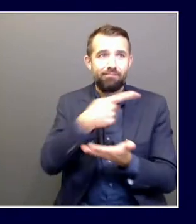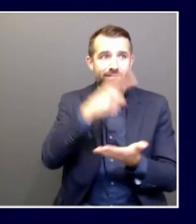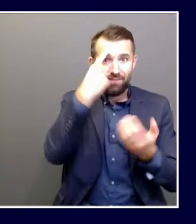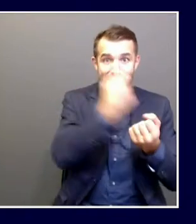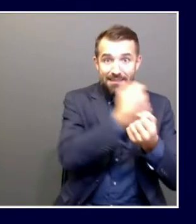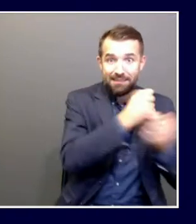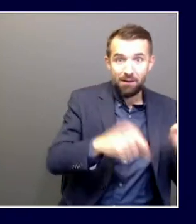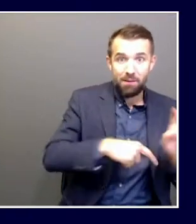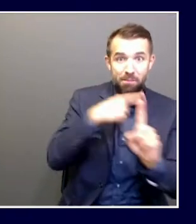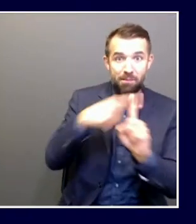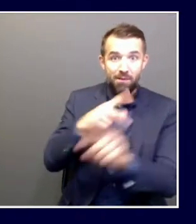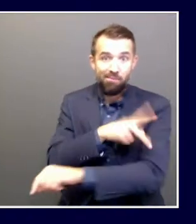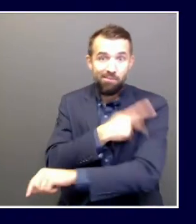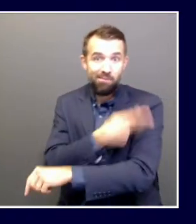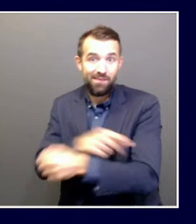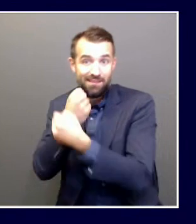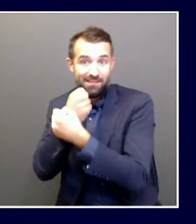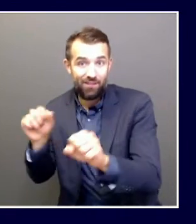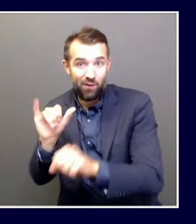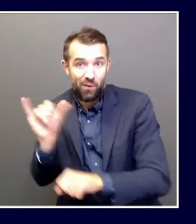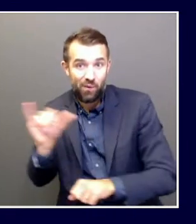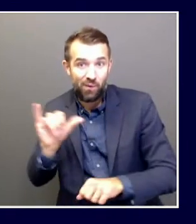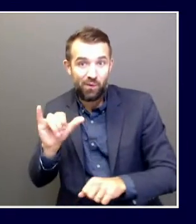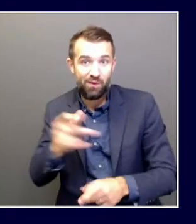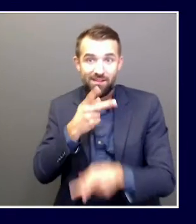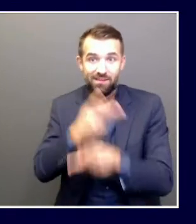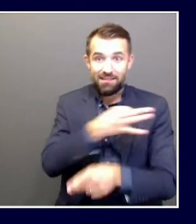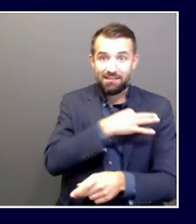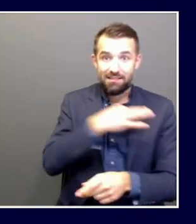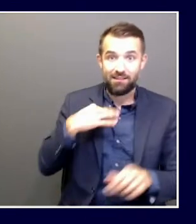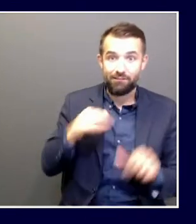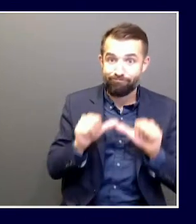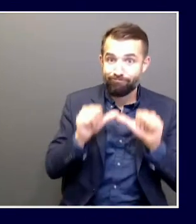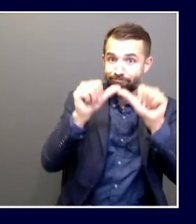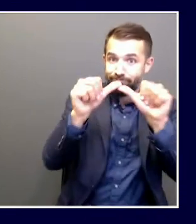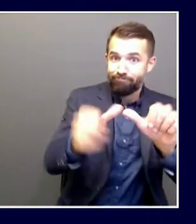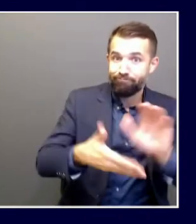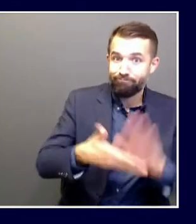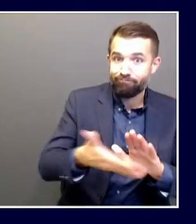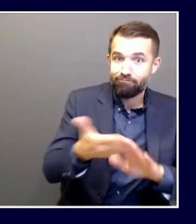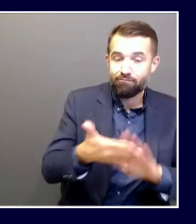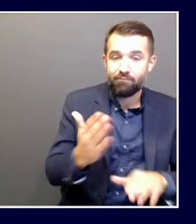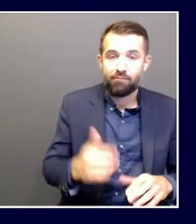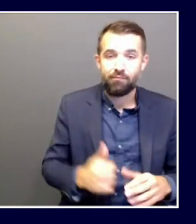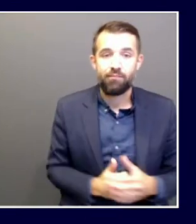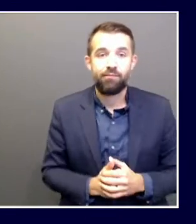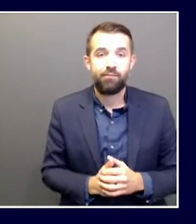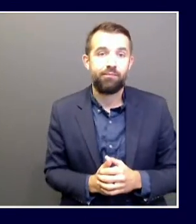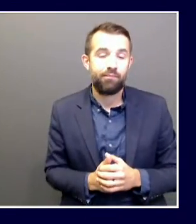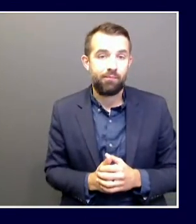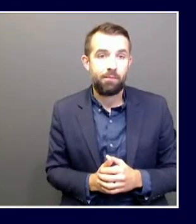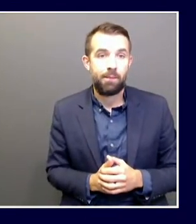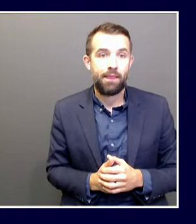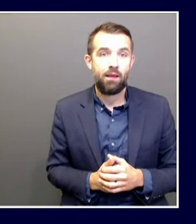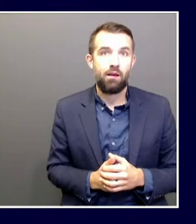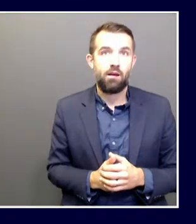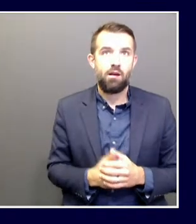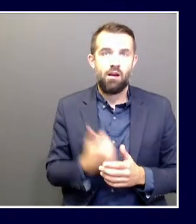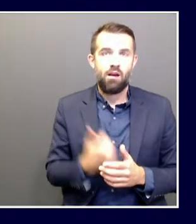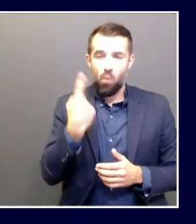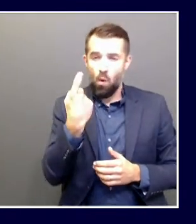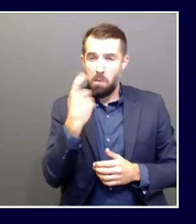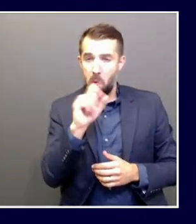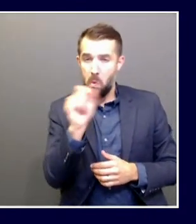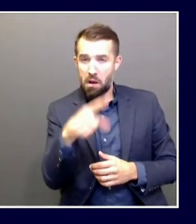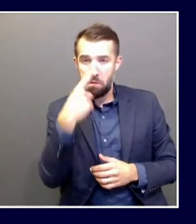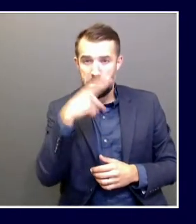that they have those frontline workers to be able to fill the needs in communities. Do you know, sorry, one more question, with